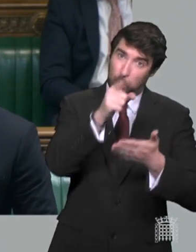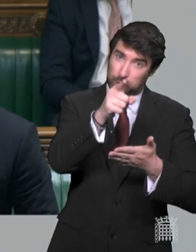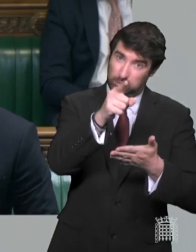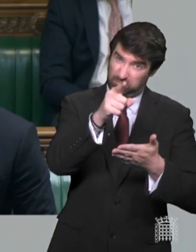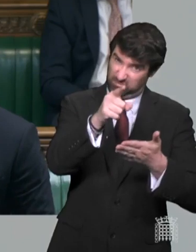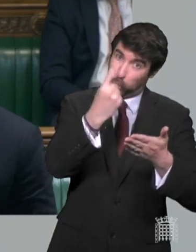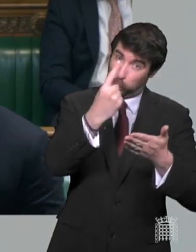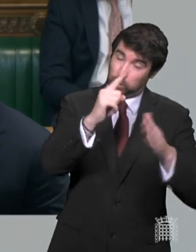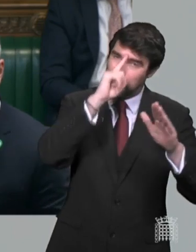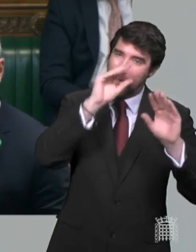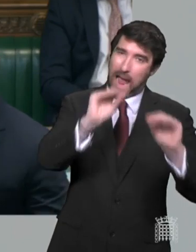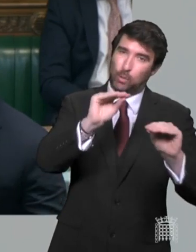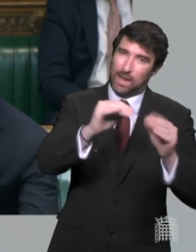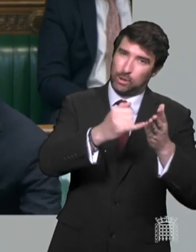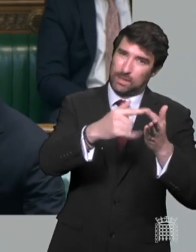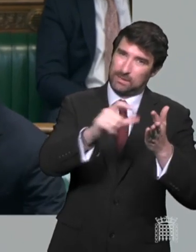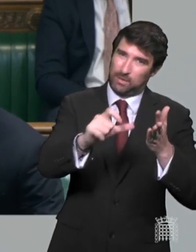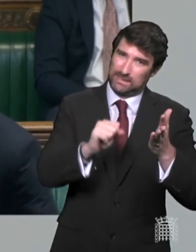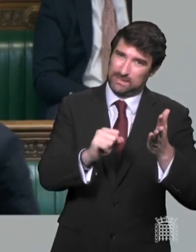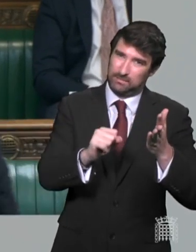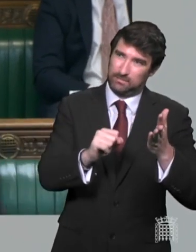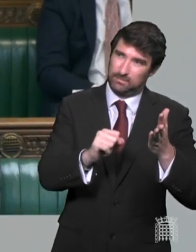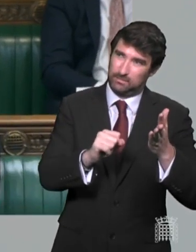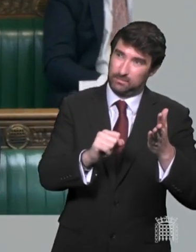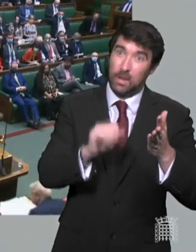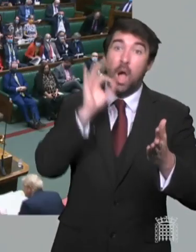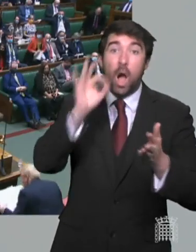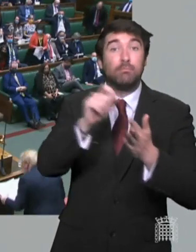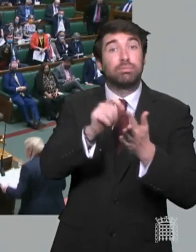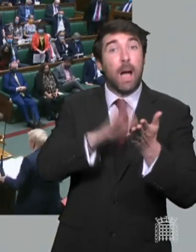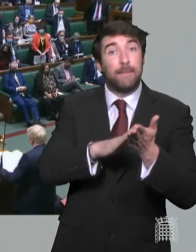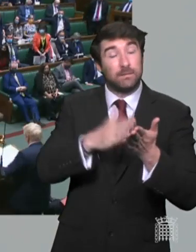Education Secretary is the right person for the job and he's up to the job?